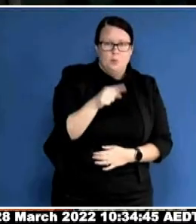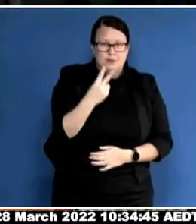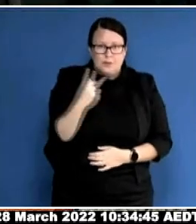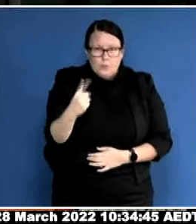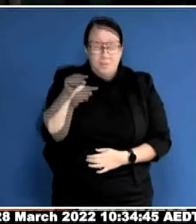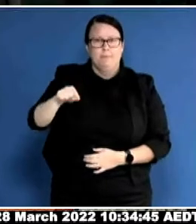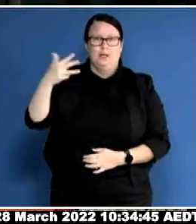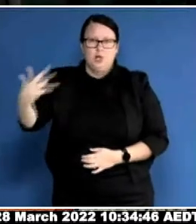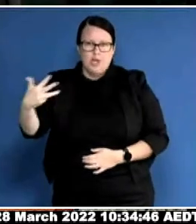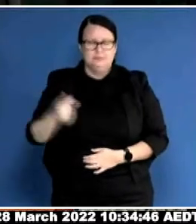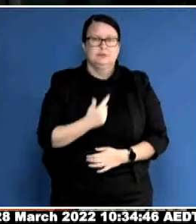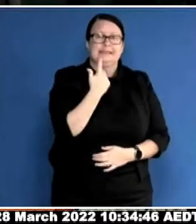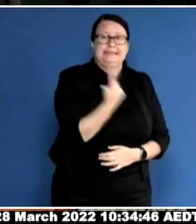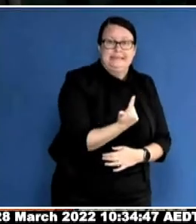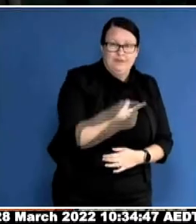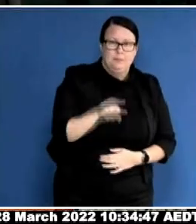17.21.9 and